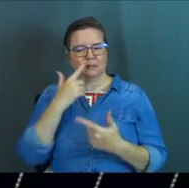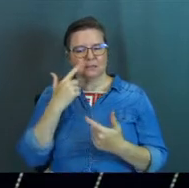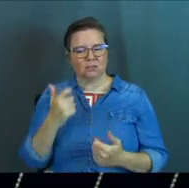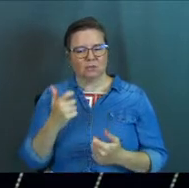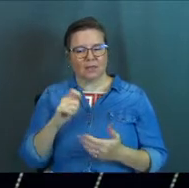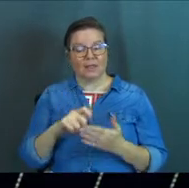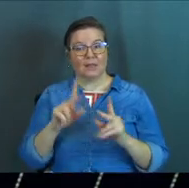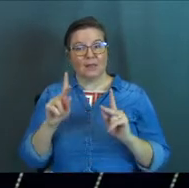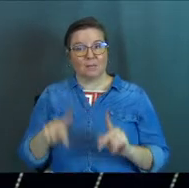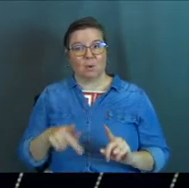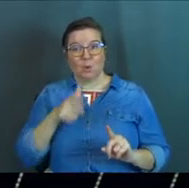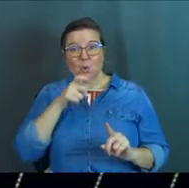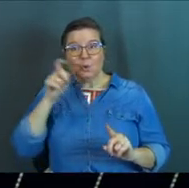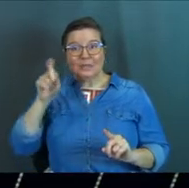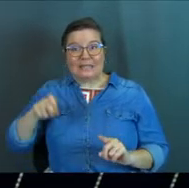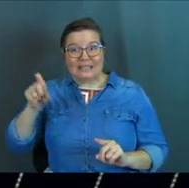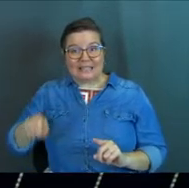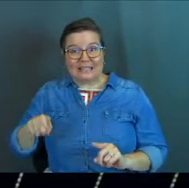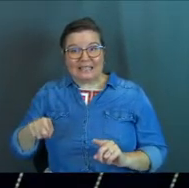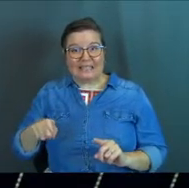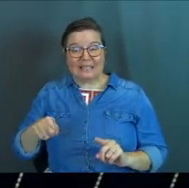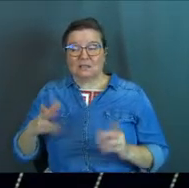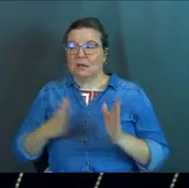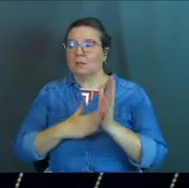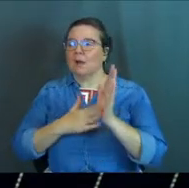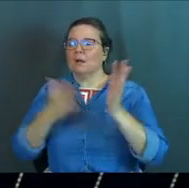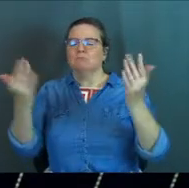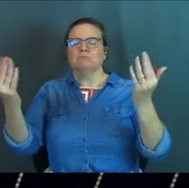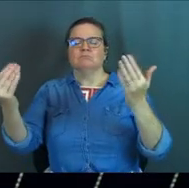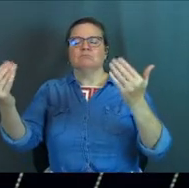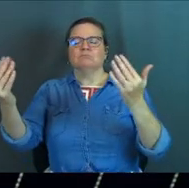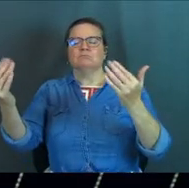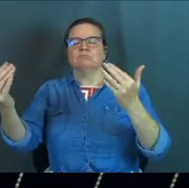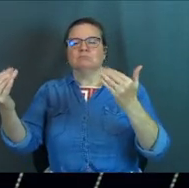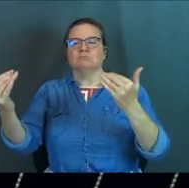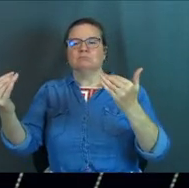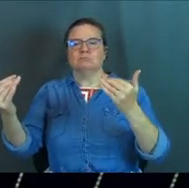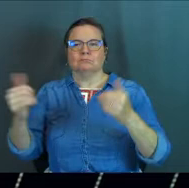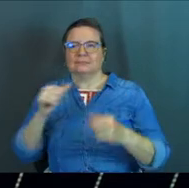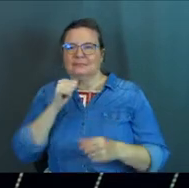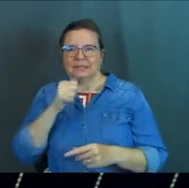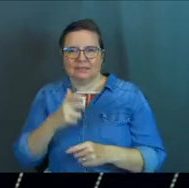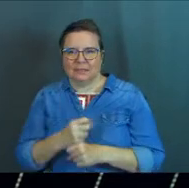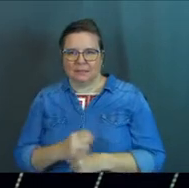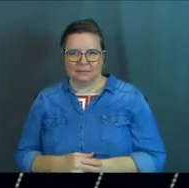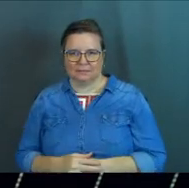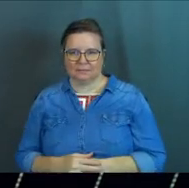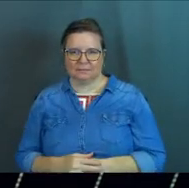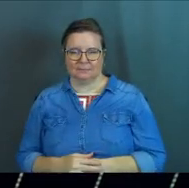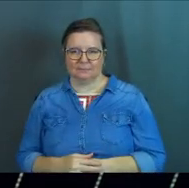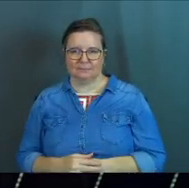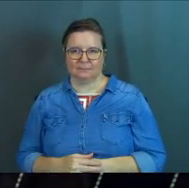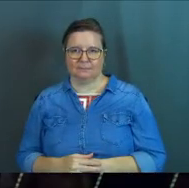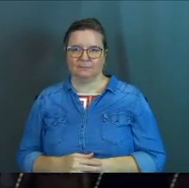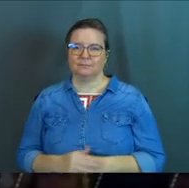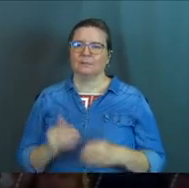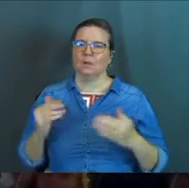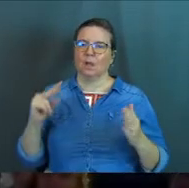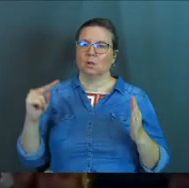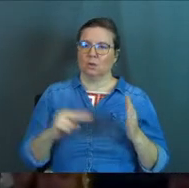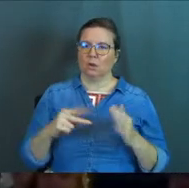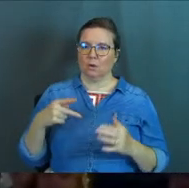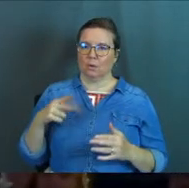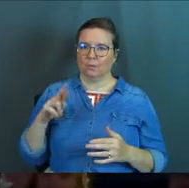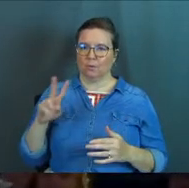interesting that the person who needs the adoration so much doesn't get it? So let's look